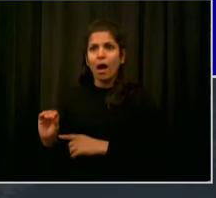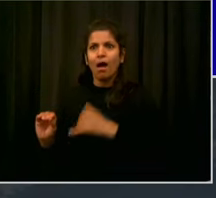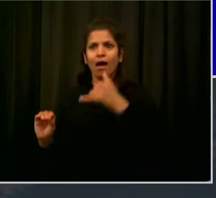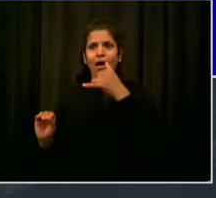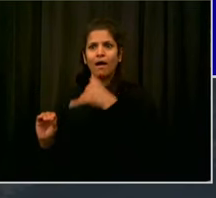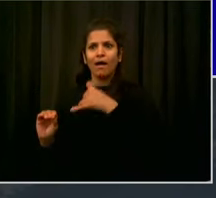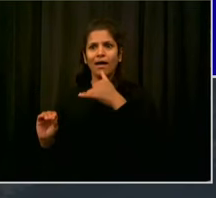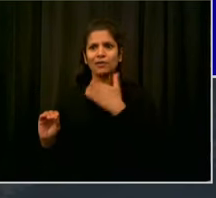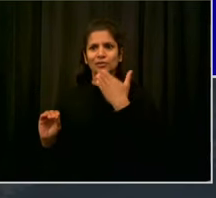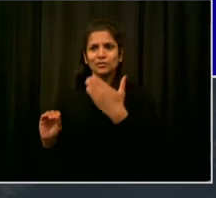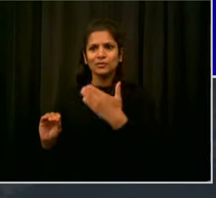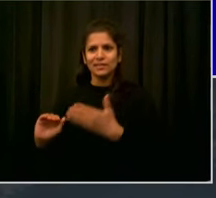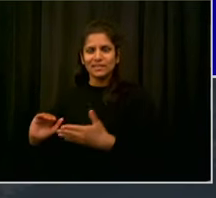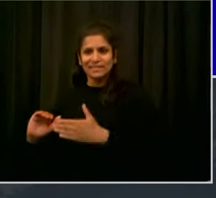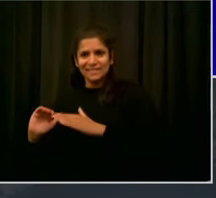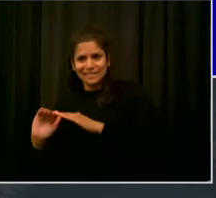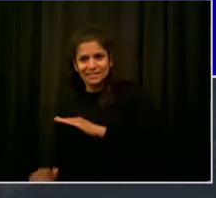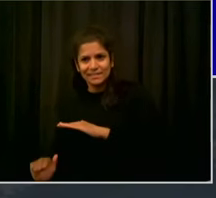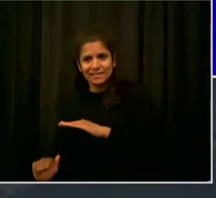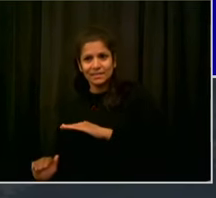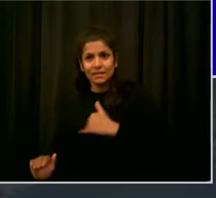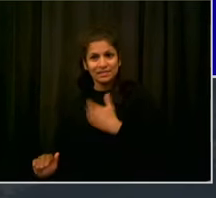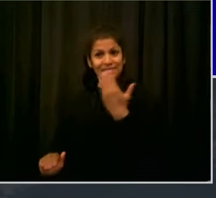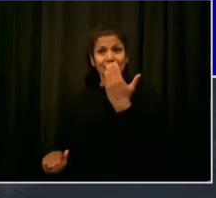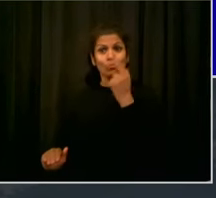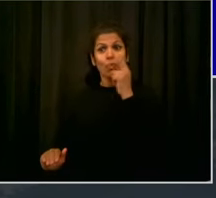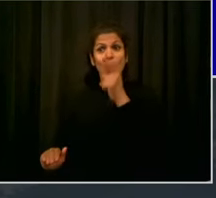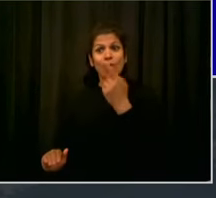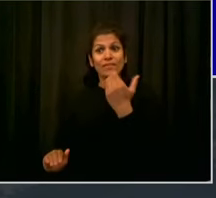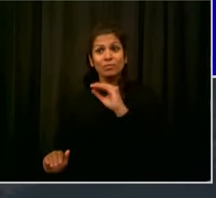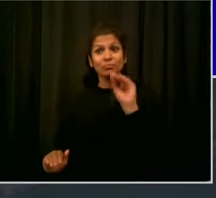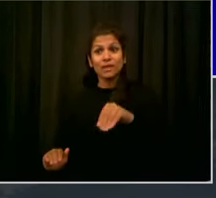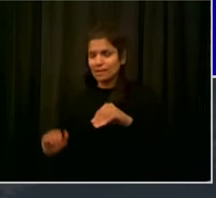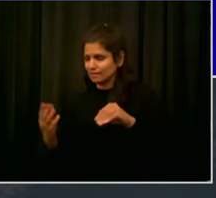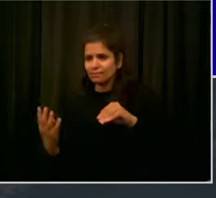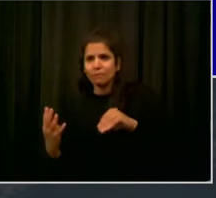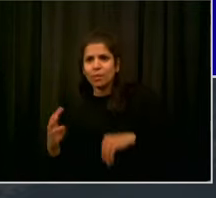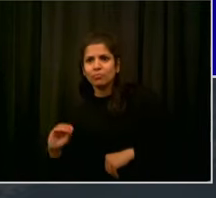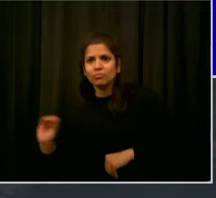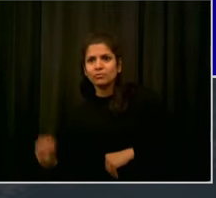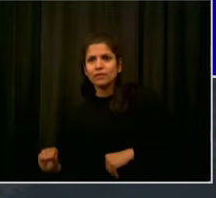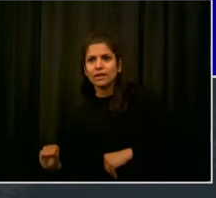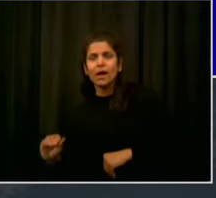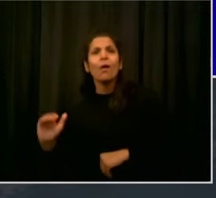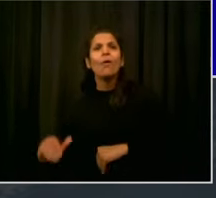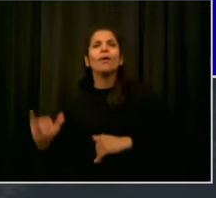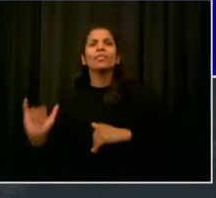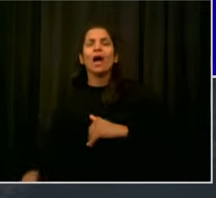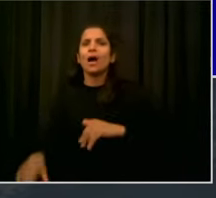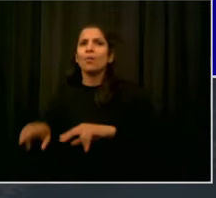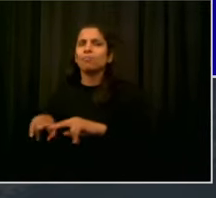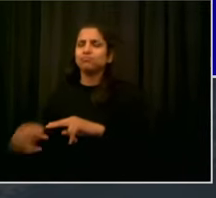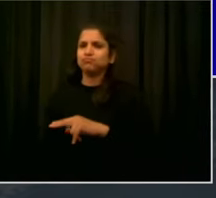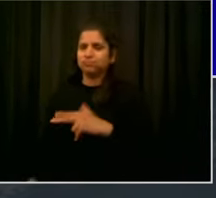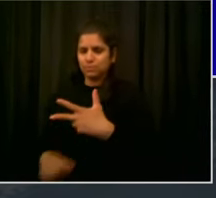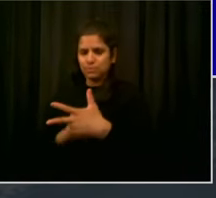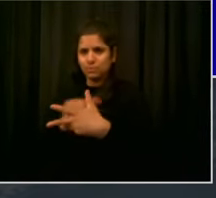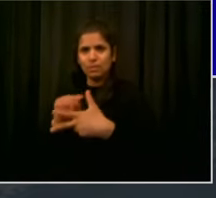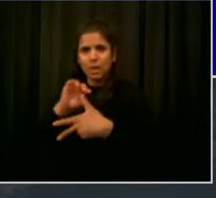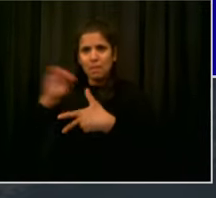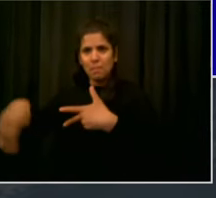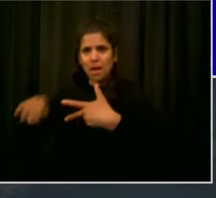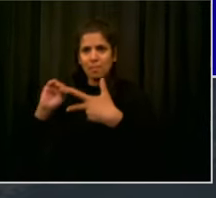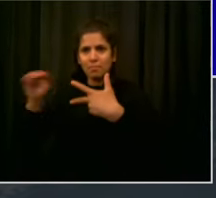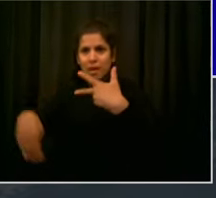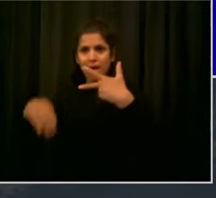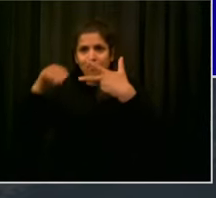testing positive. So this is really, really very, very powerful evidence of everything you've achieved. This has been a tough game plan.